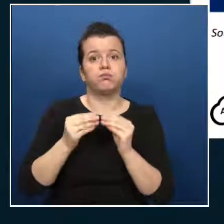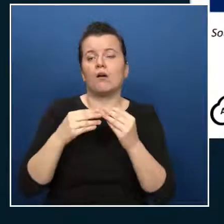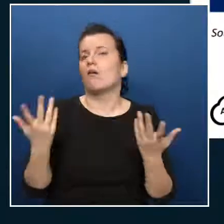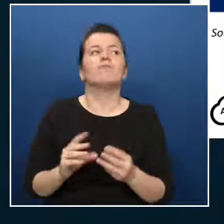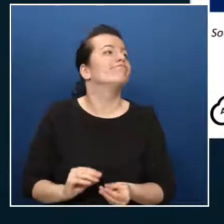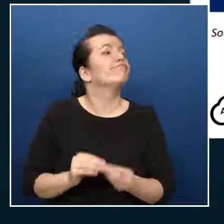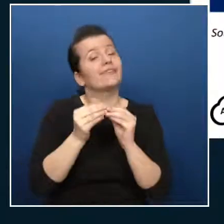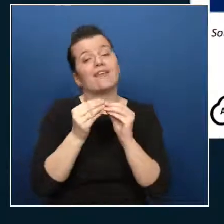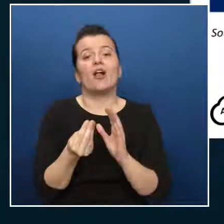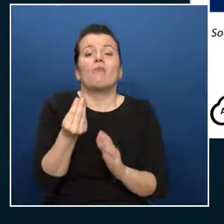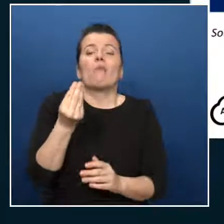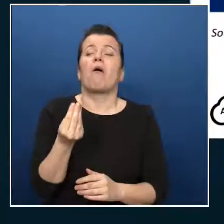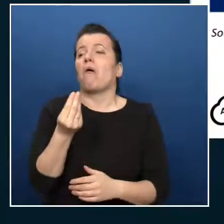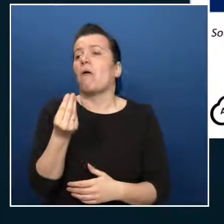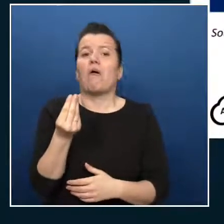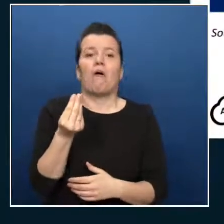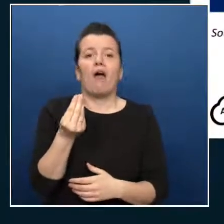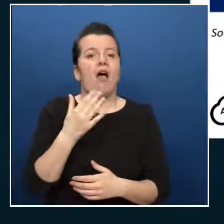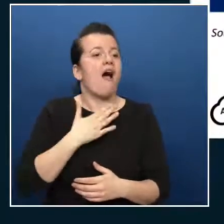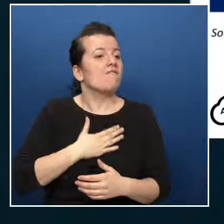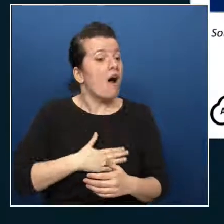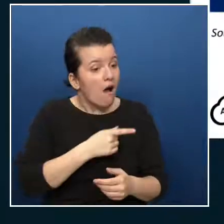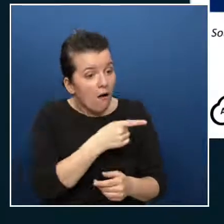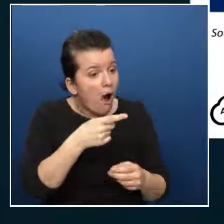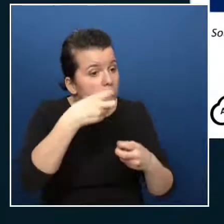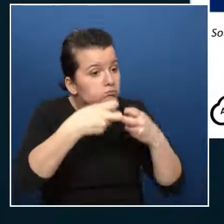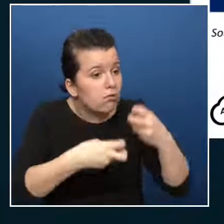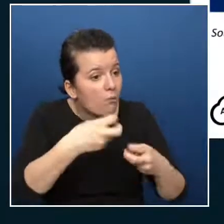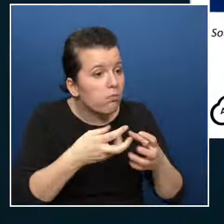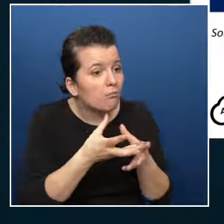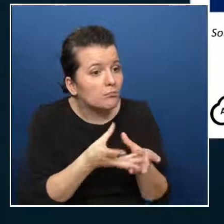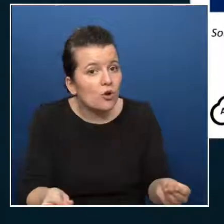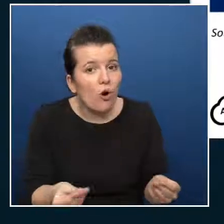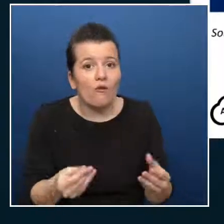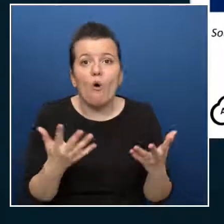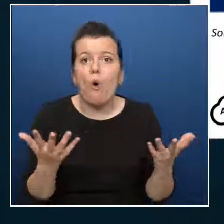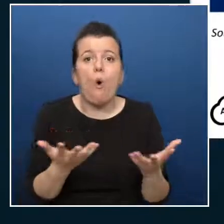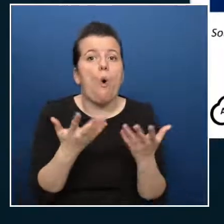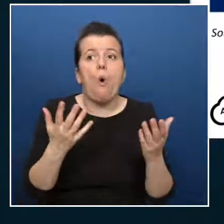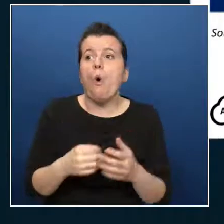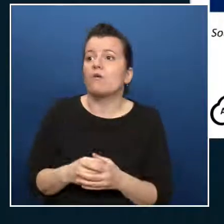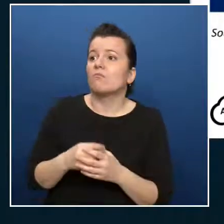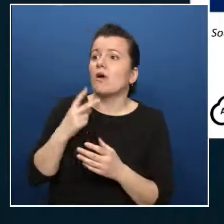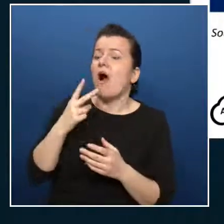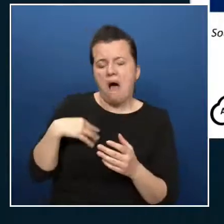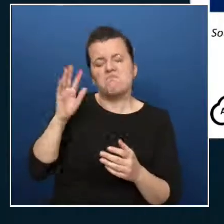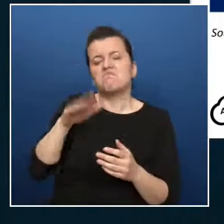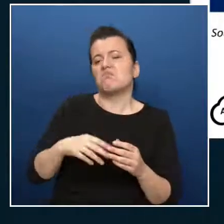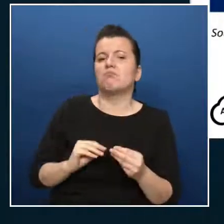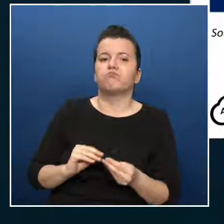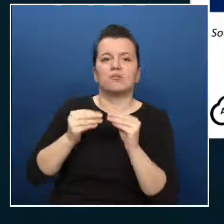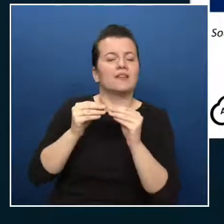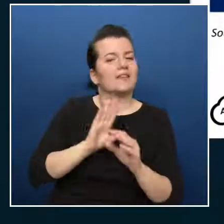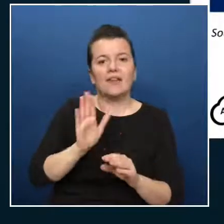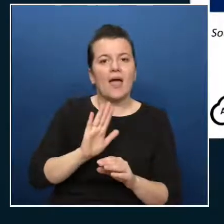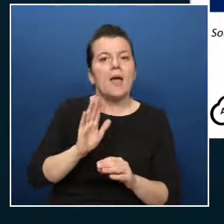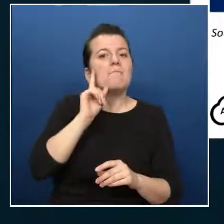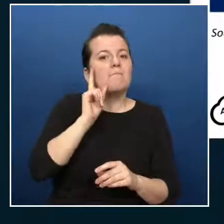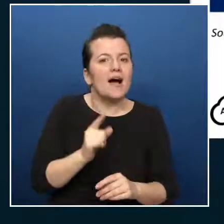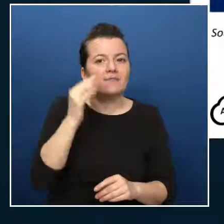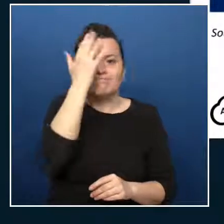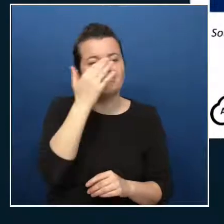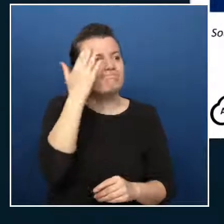because we want to fix and solve the problem or build based on the requirements. We need to design and build a